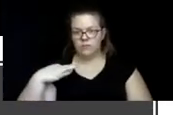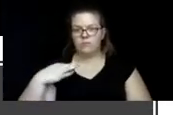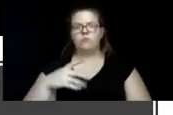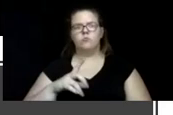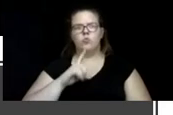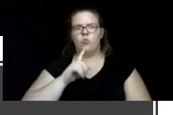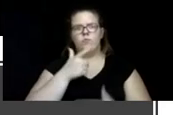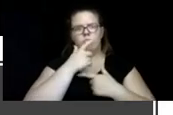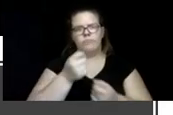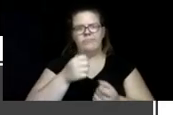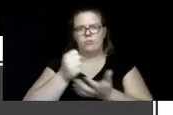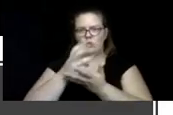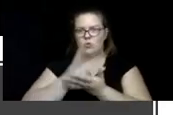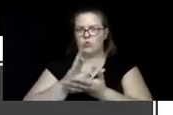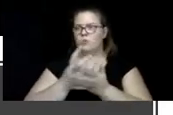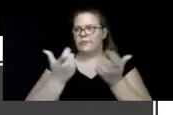big role